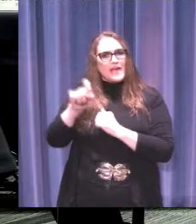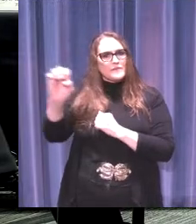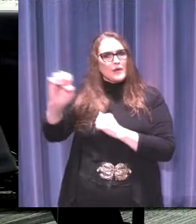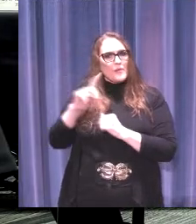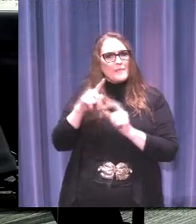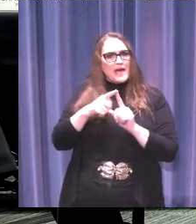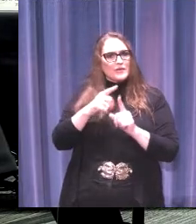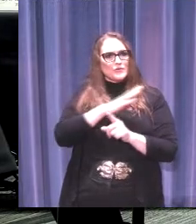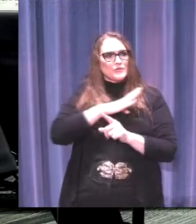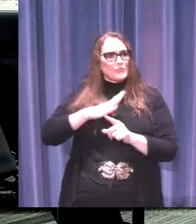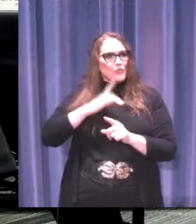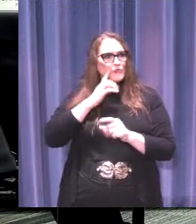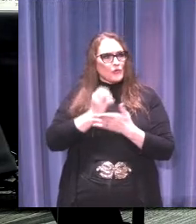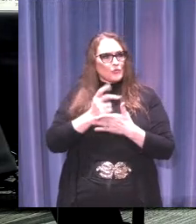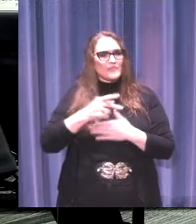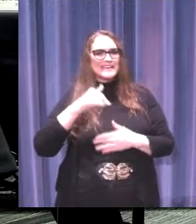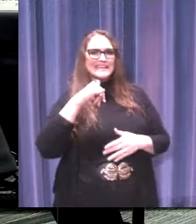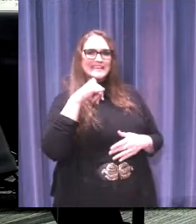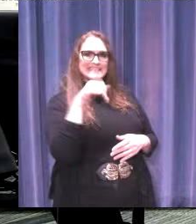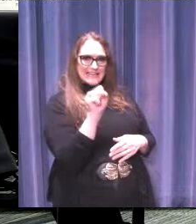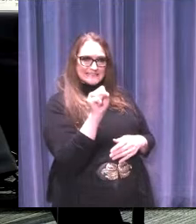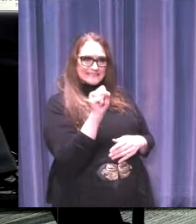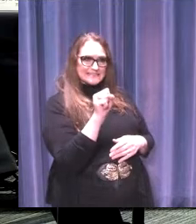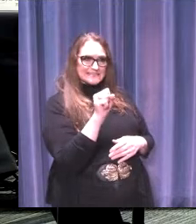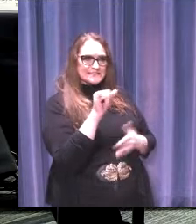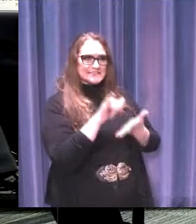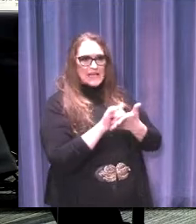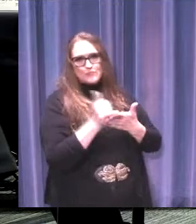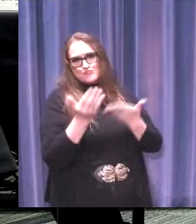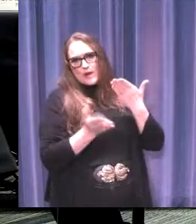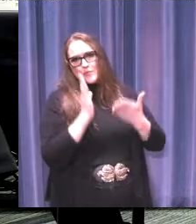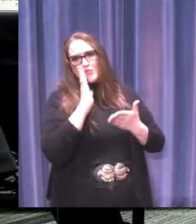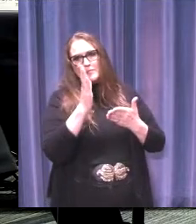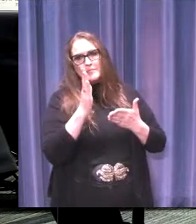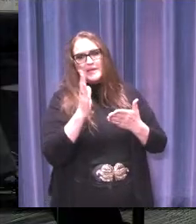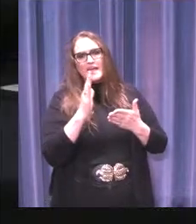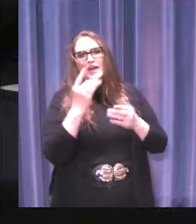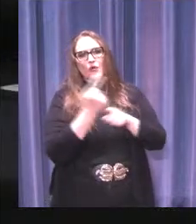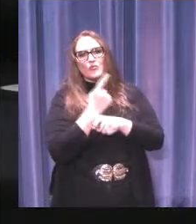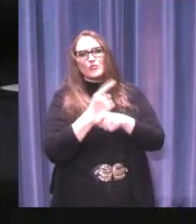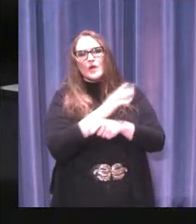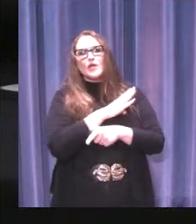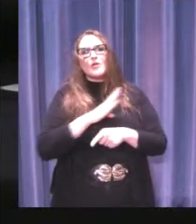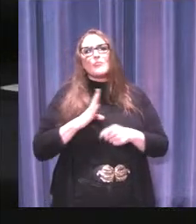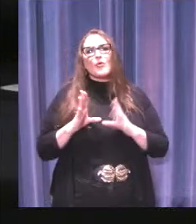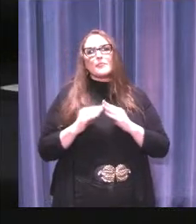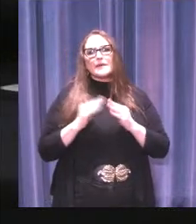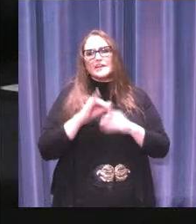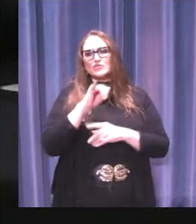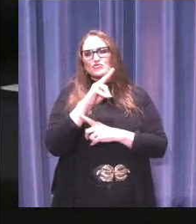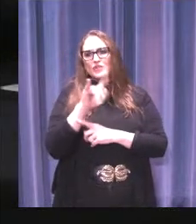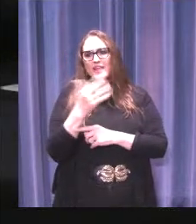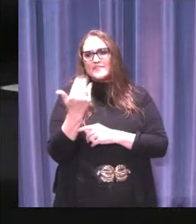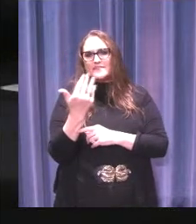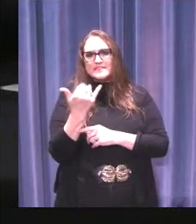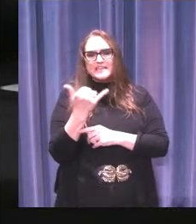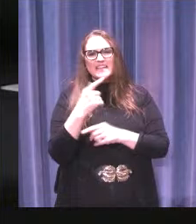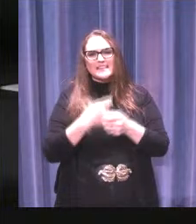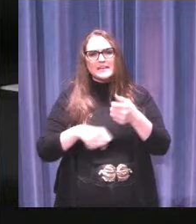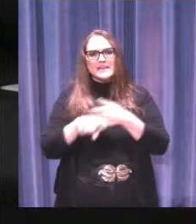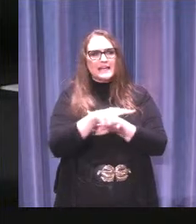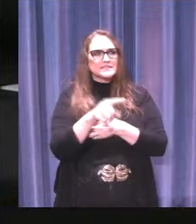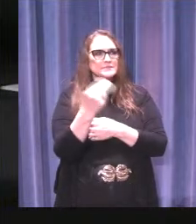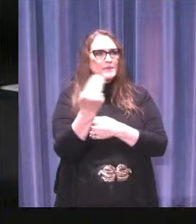to the board for approval. Yes, that will probably be at our regular board meeting on July 15th, which is next